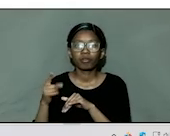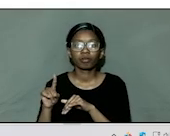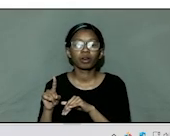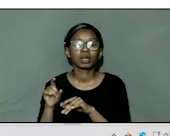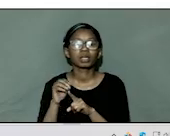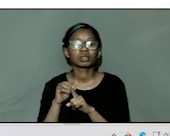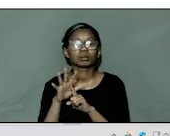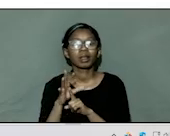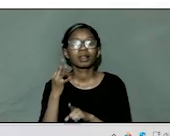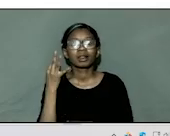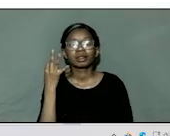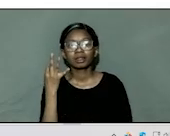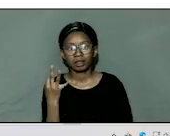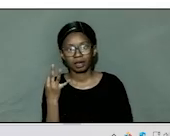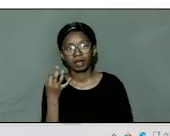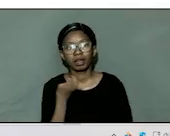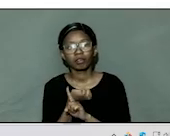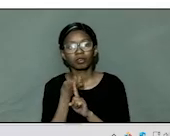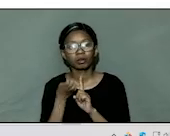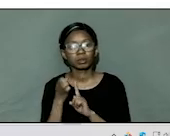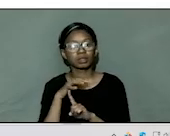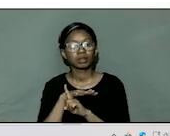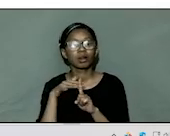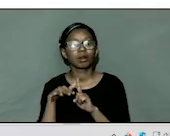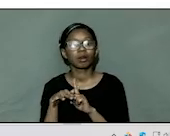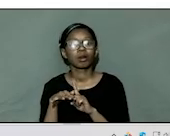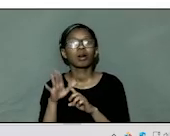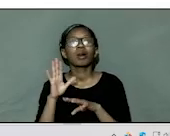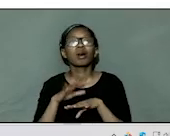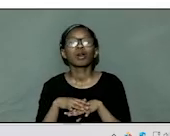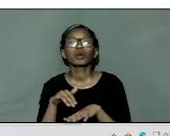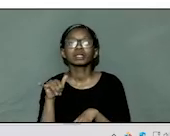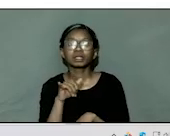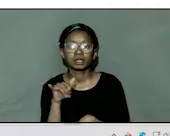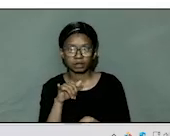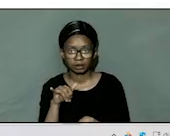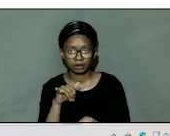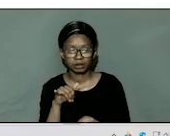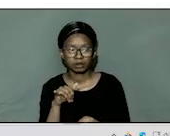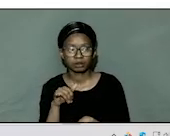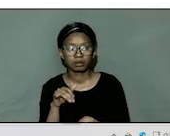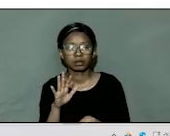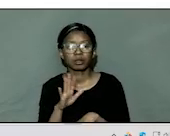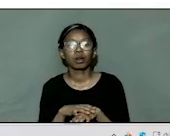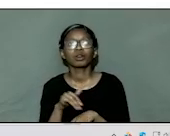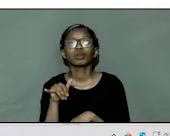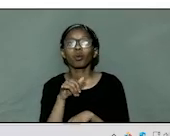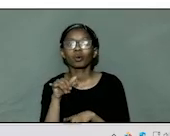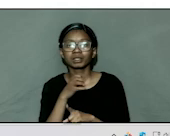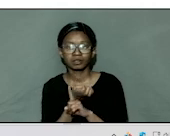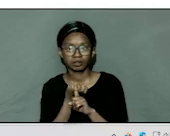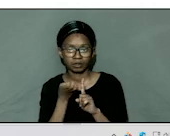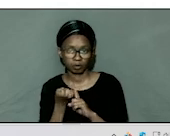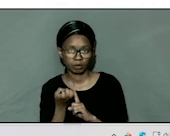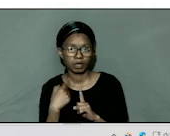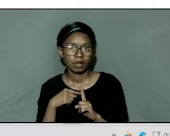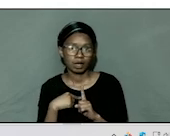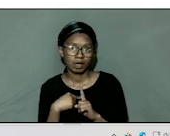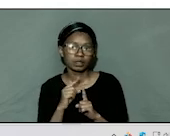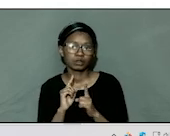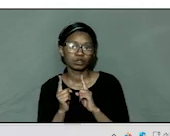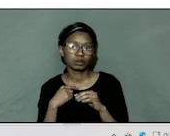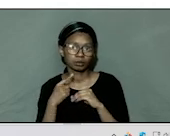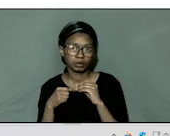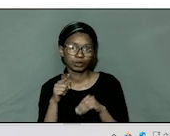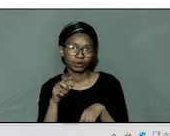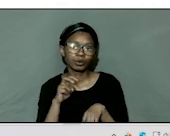conditions. On which? Is it clear? On which environment are we talking about? You